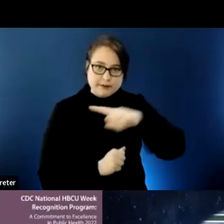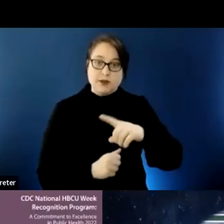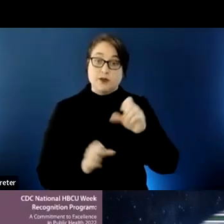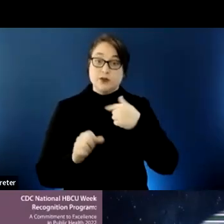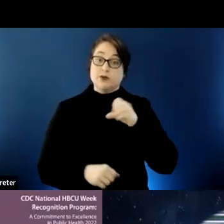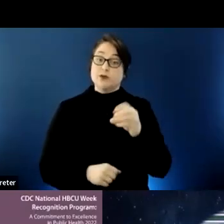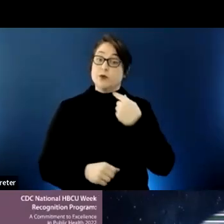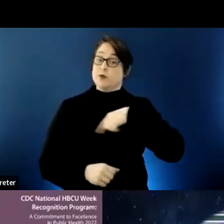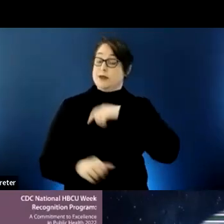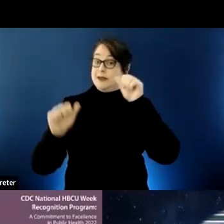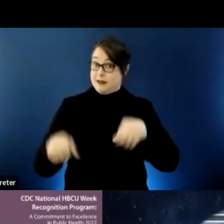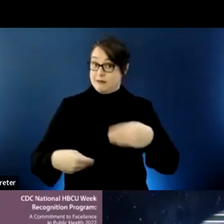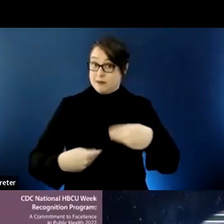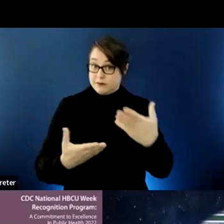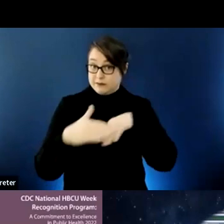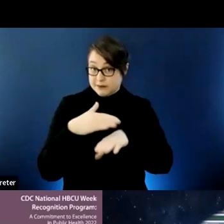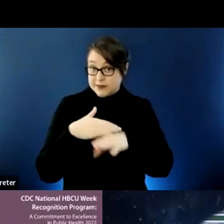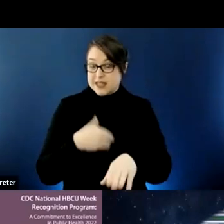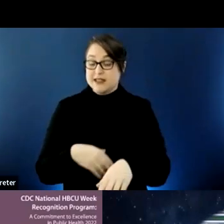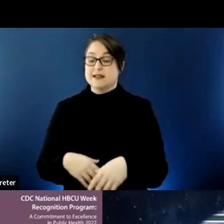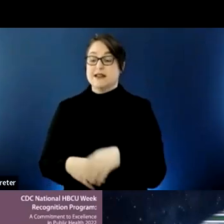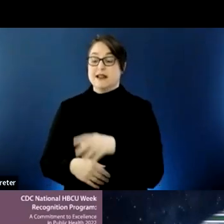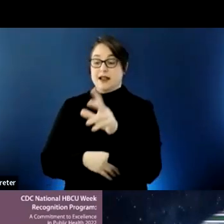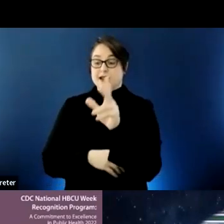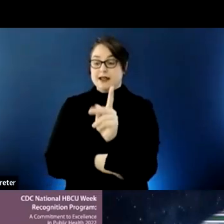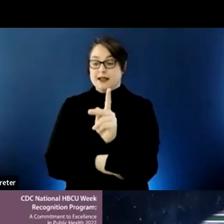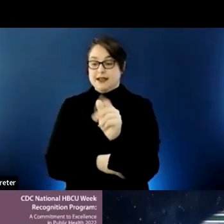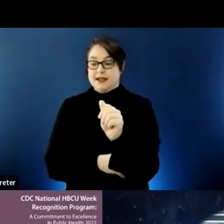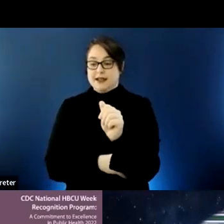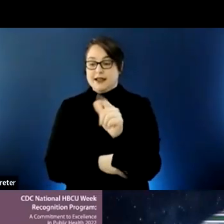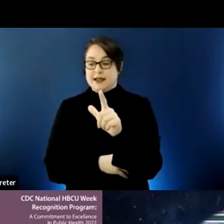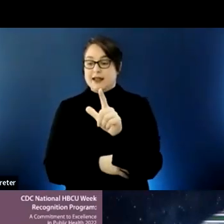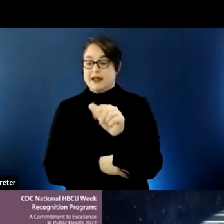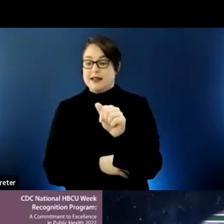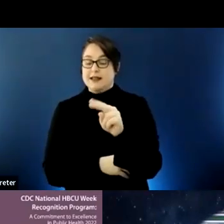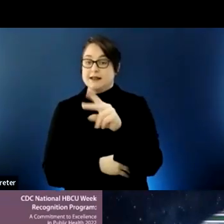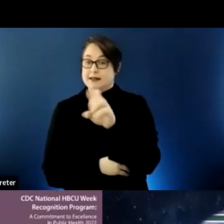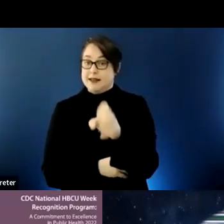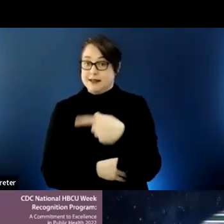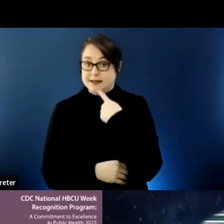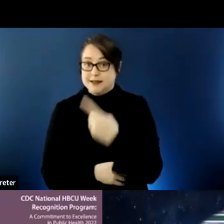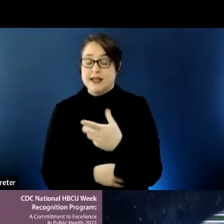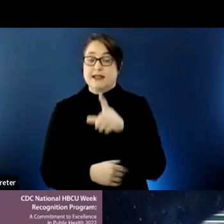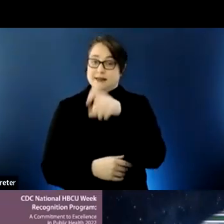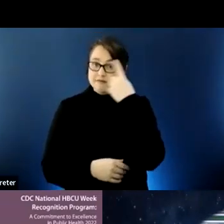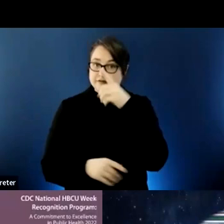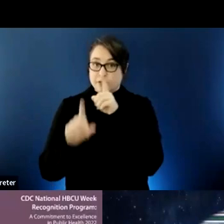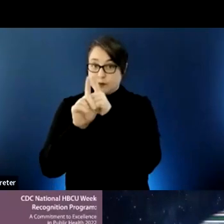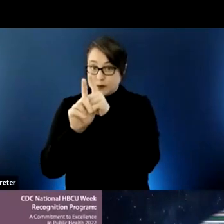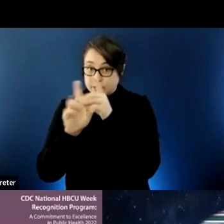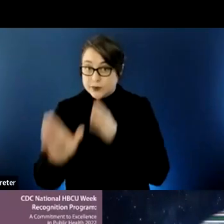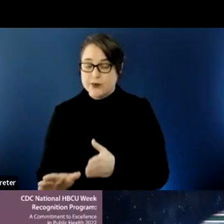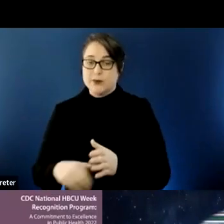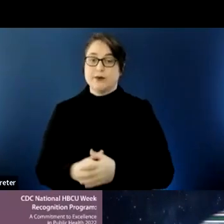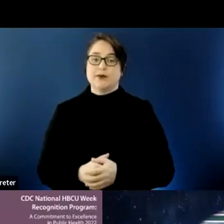say the need also for mentors, right? I mean, if you look at the number of people that are in our chat that talked about the historically